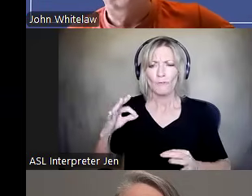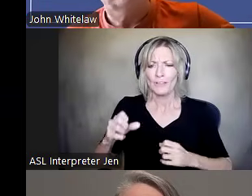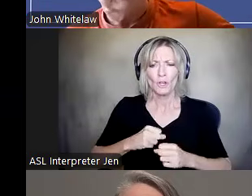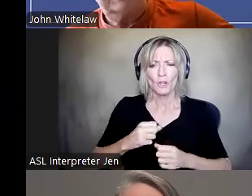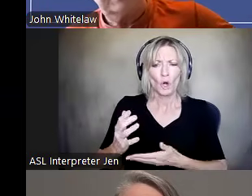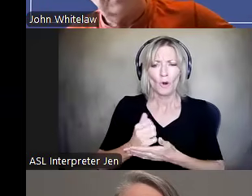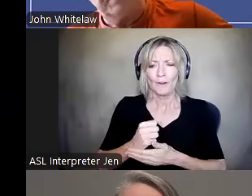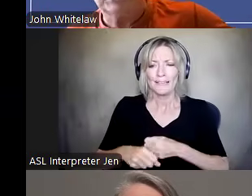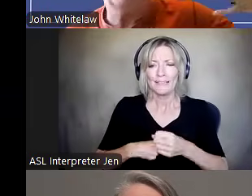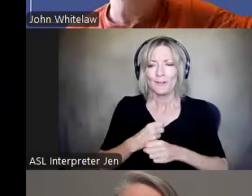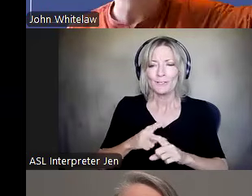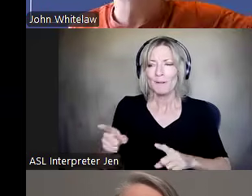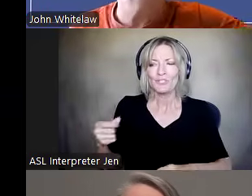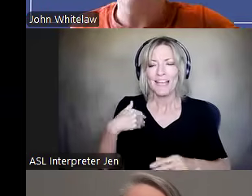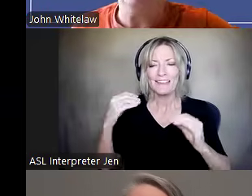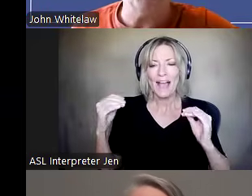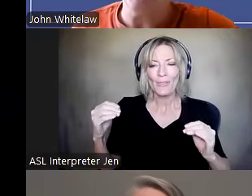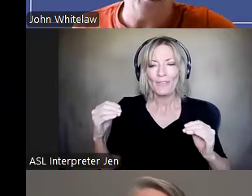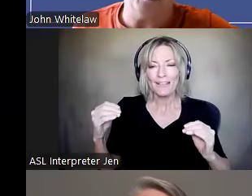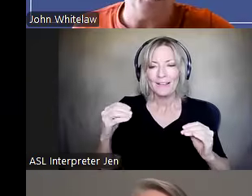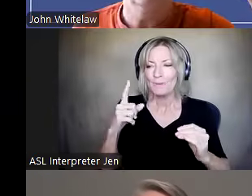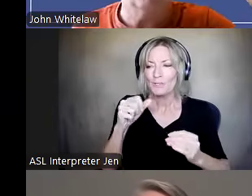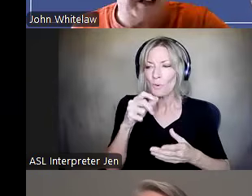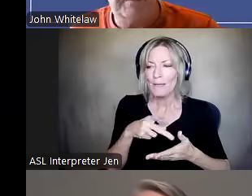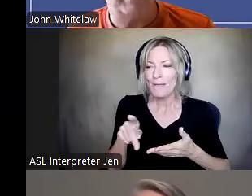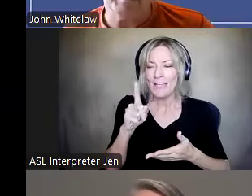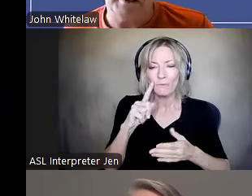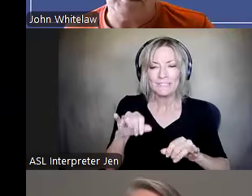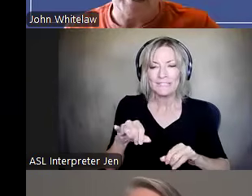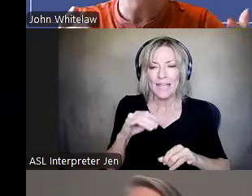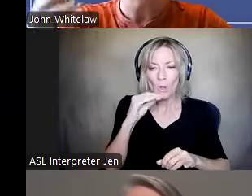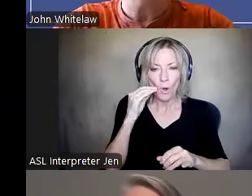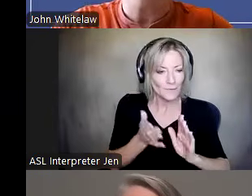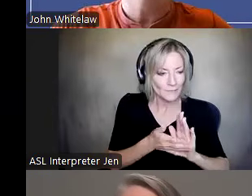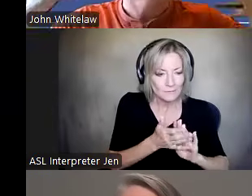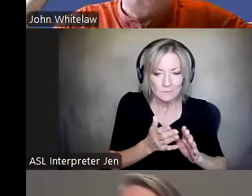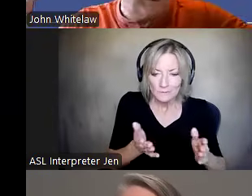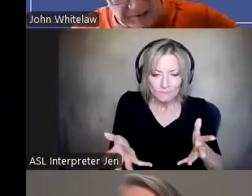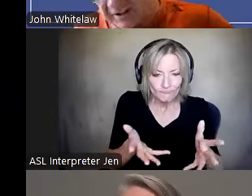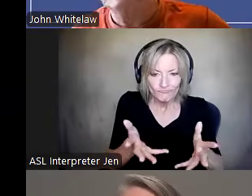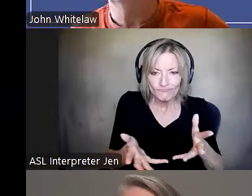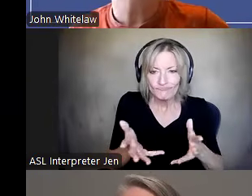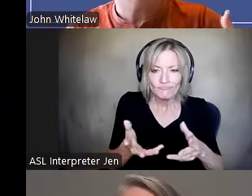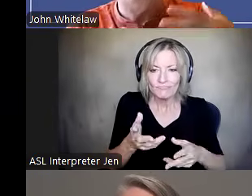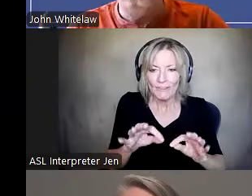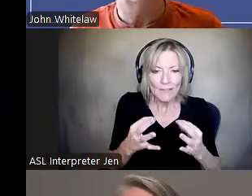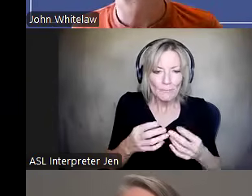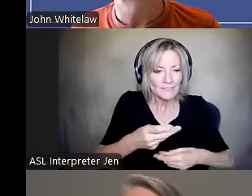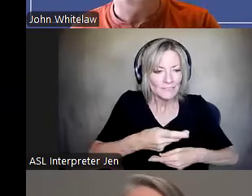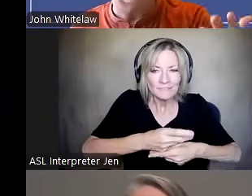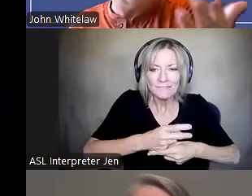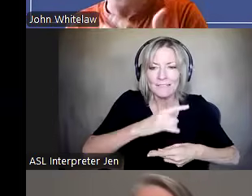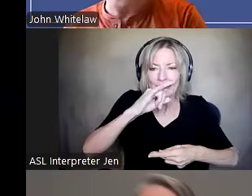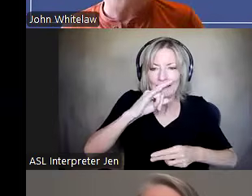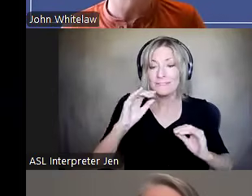nothing because you don't get compensated for staying home and running the family and looking after the kids and all of that. So